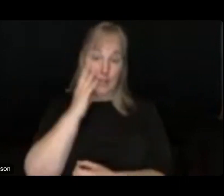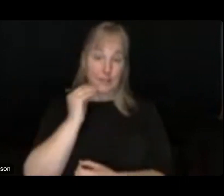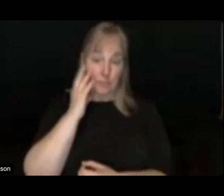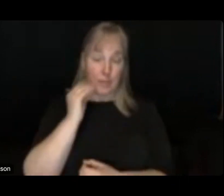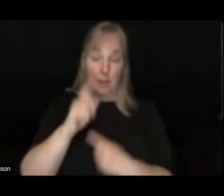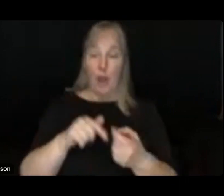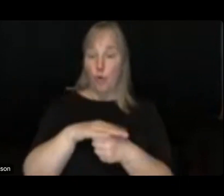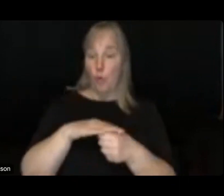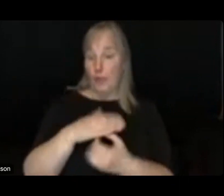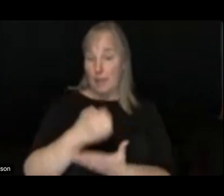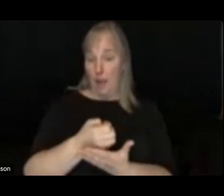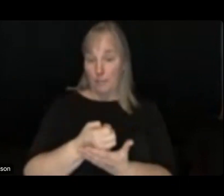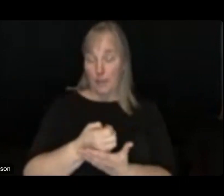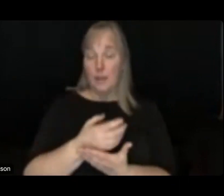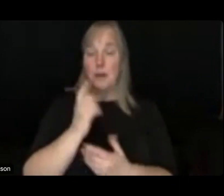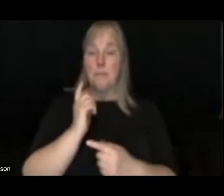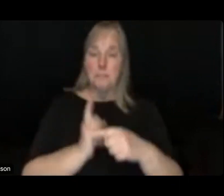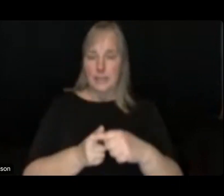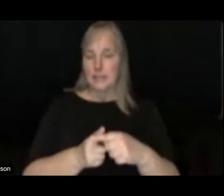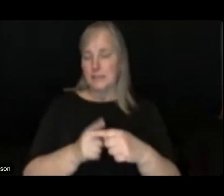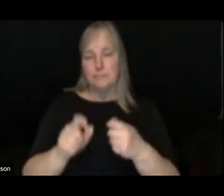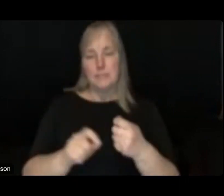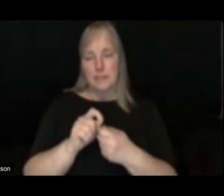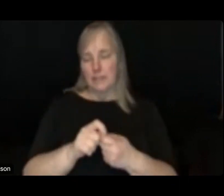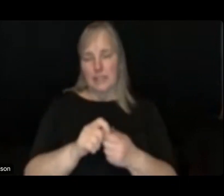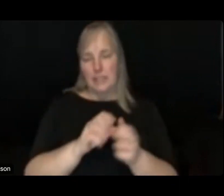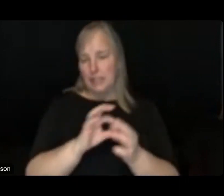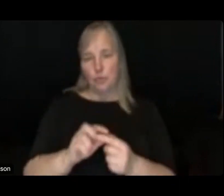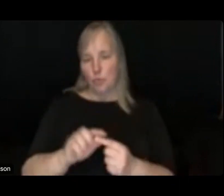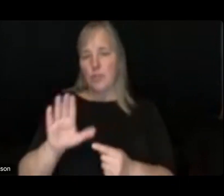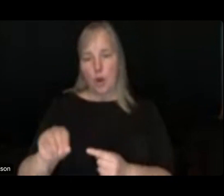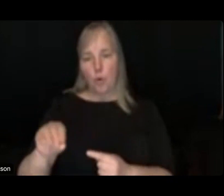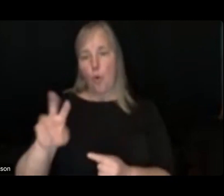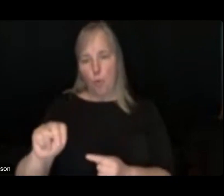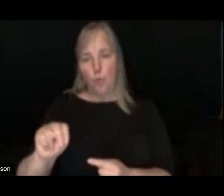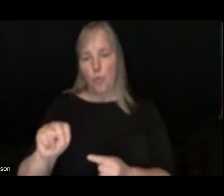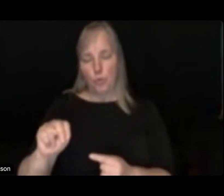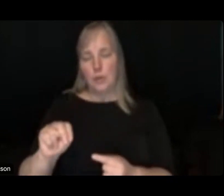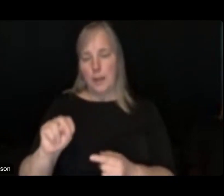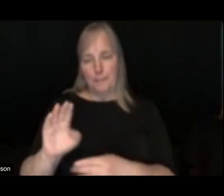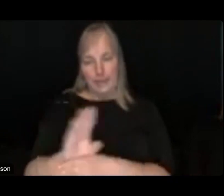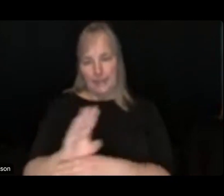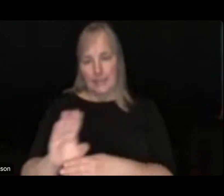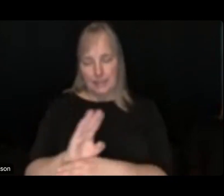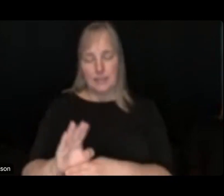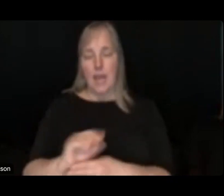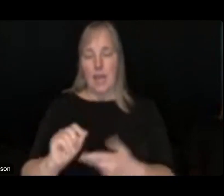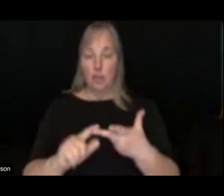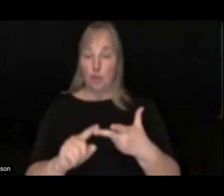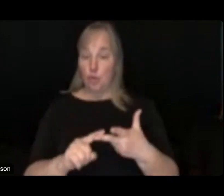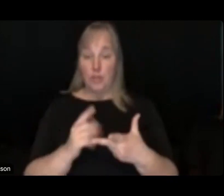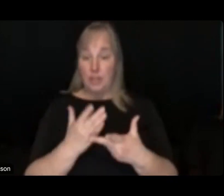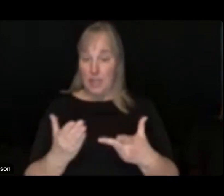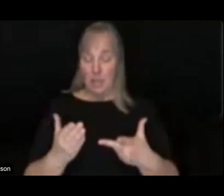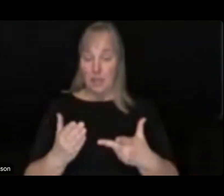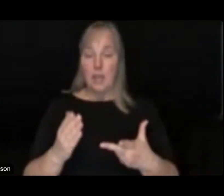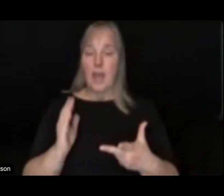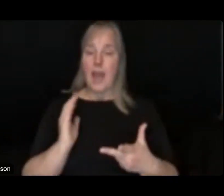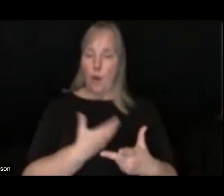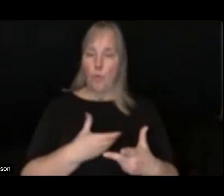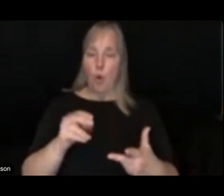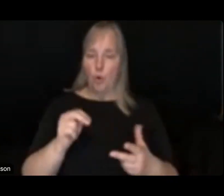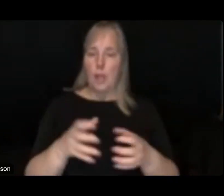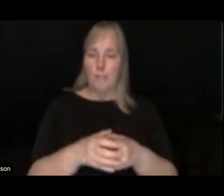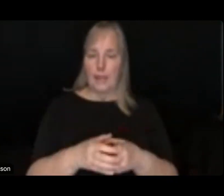also specifically to link to their own life business. And following that, the third item is our own committee member, Jimmy